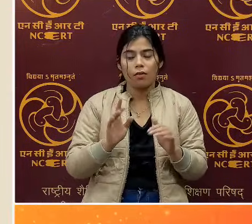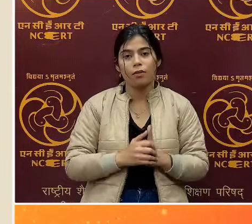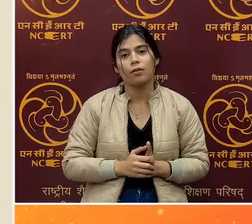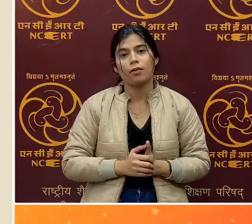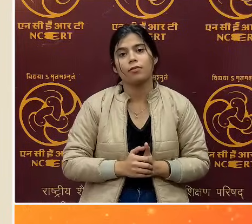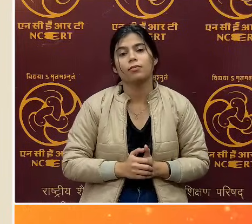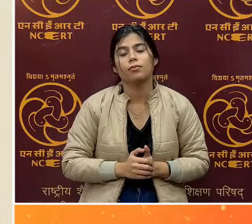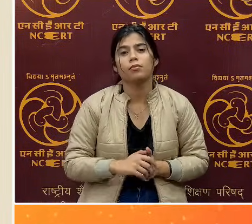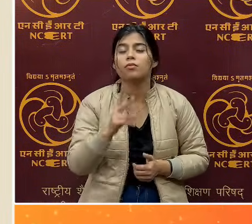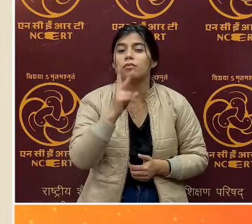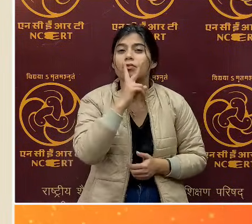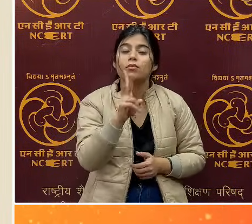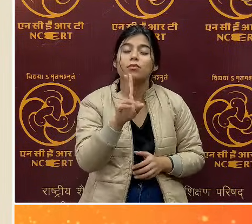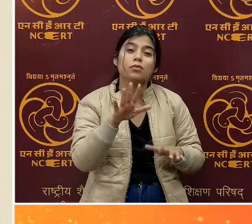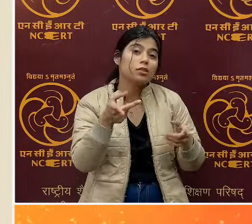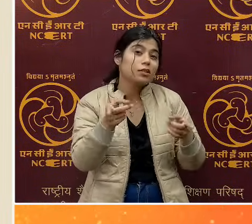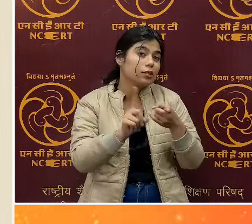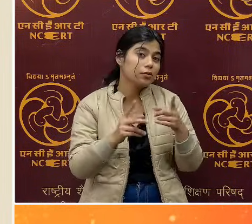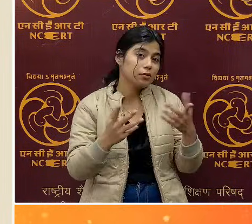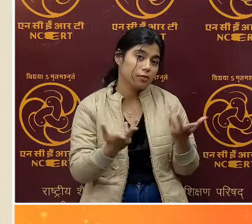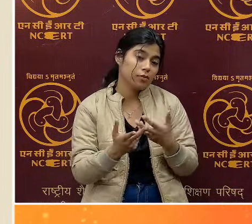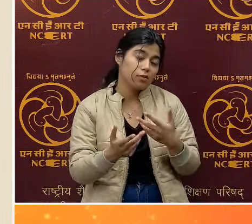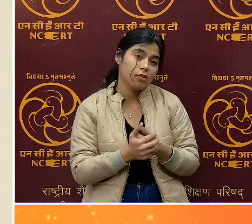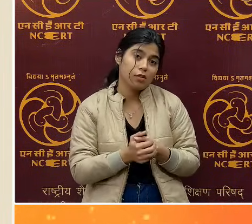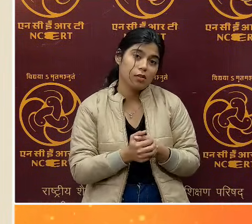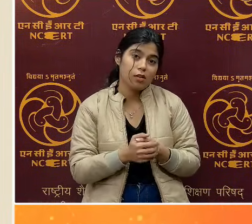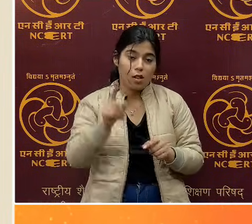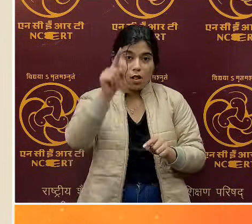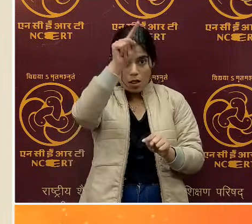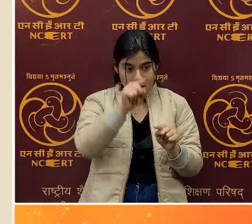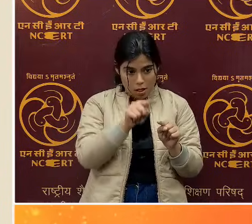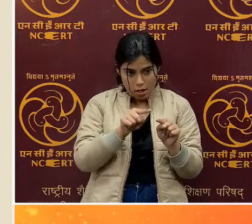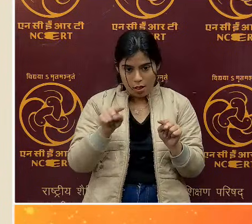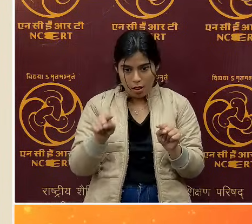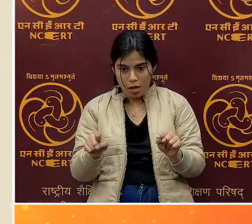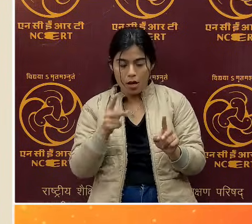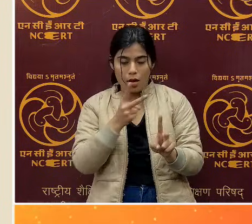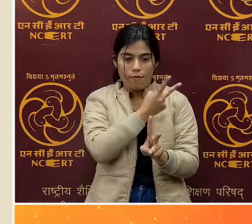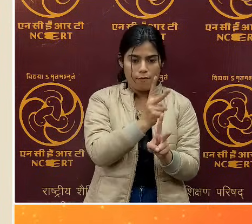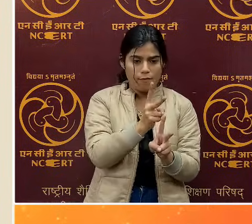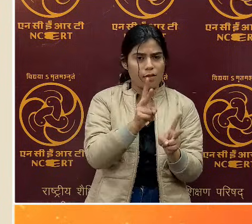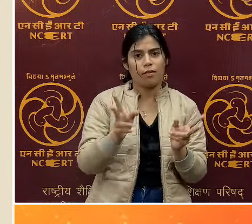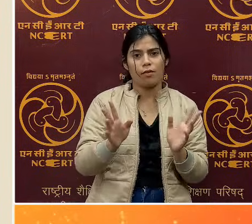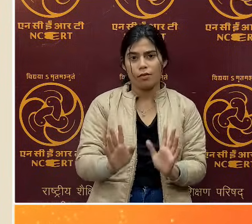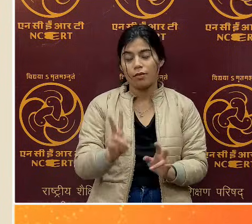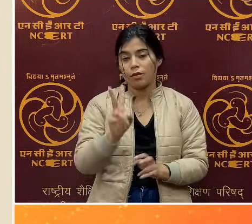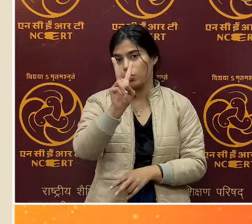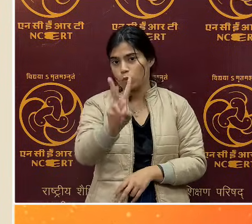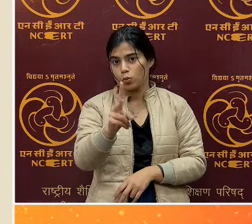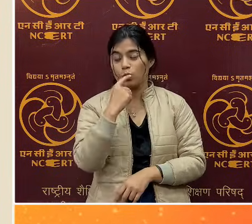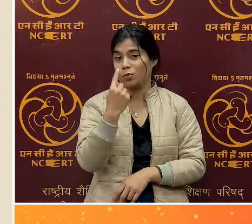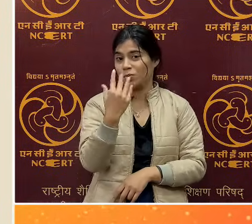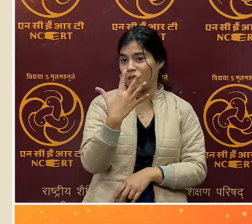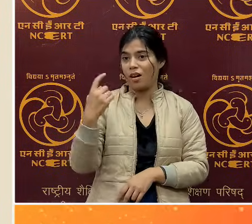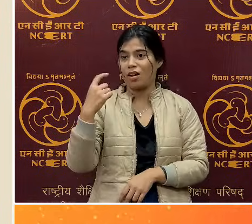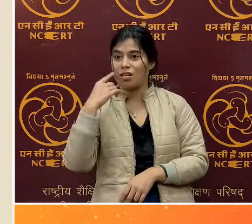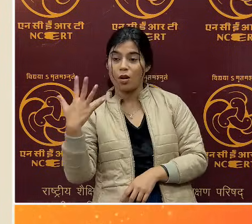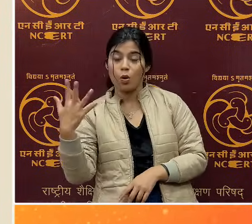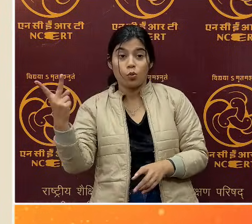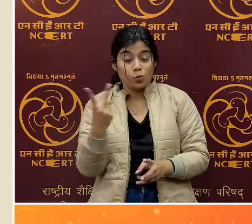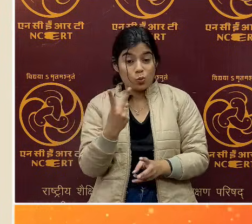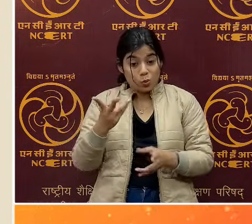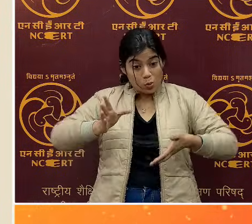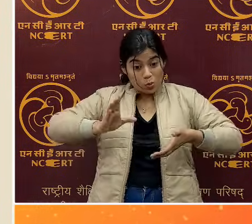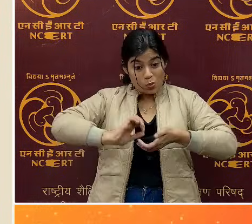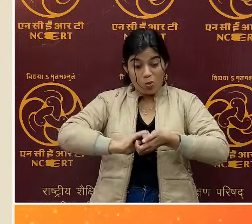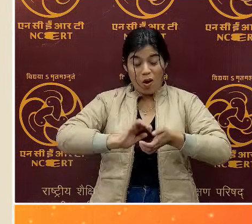we see what is happening, there is certain angle over which these two mirrors are joined, and